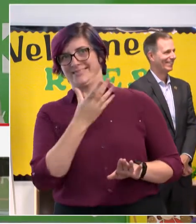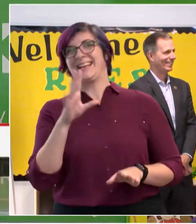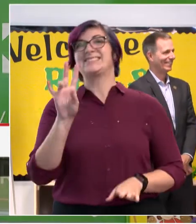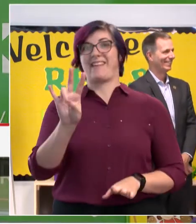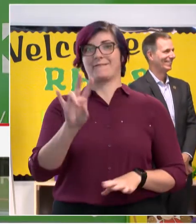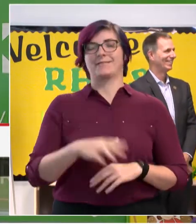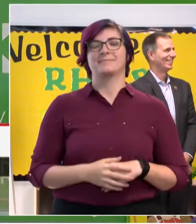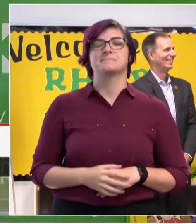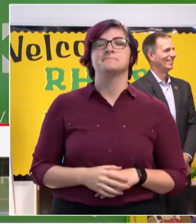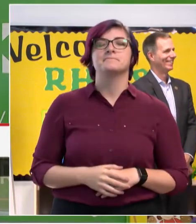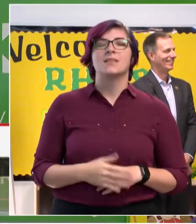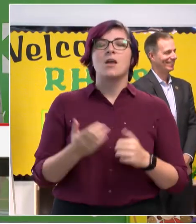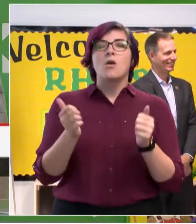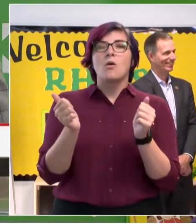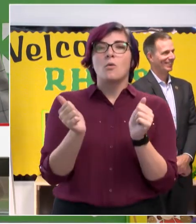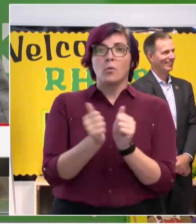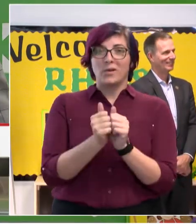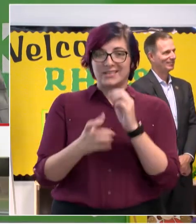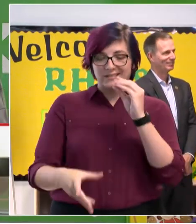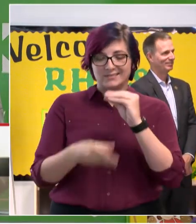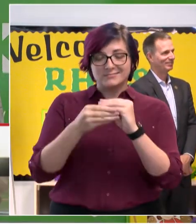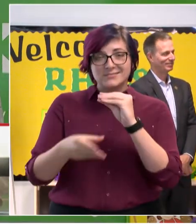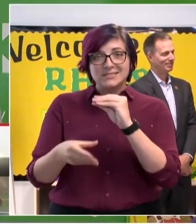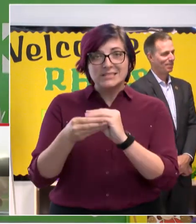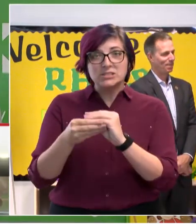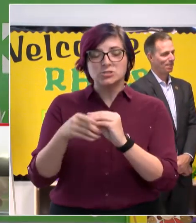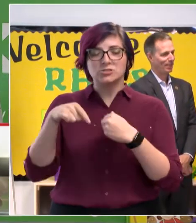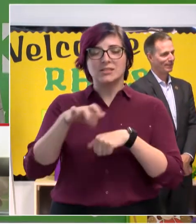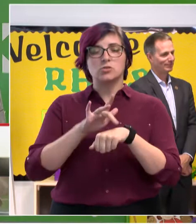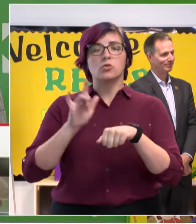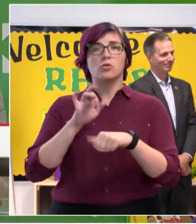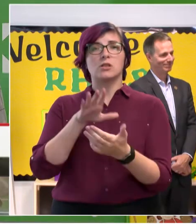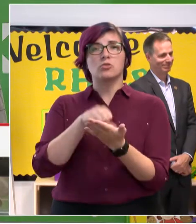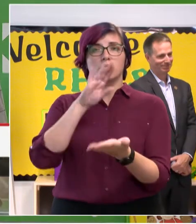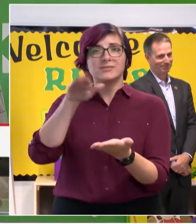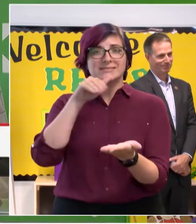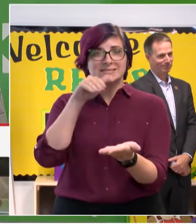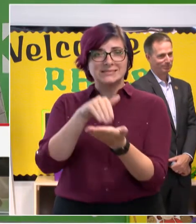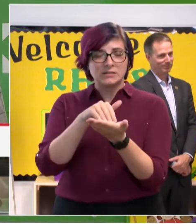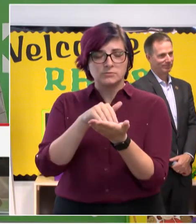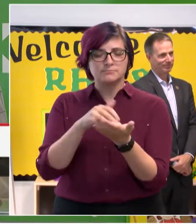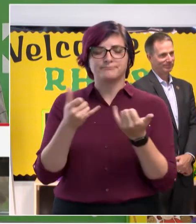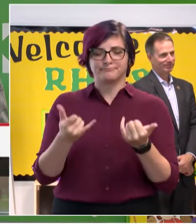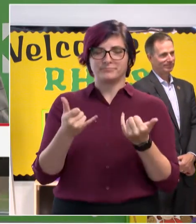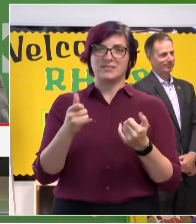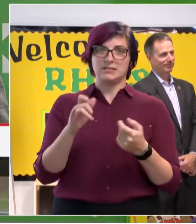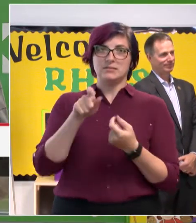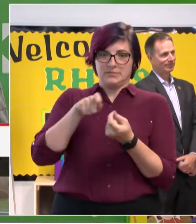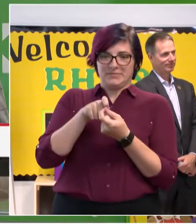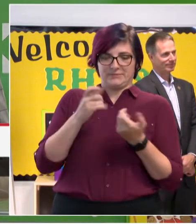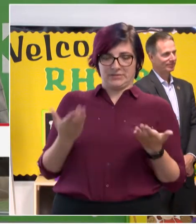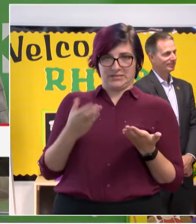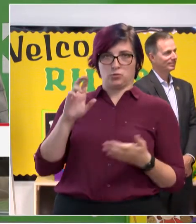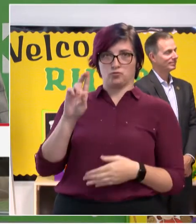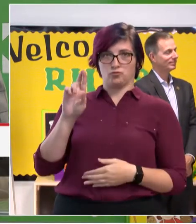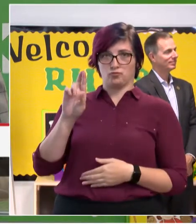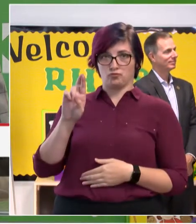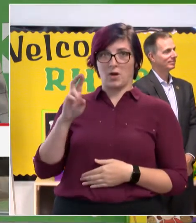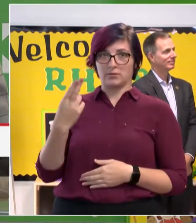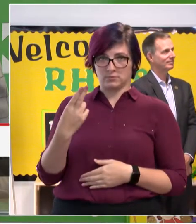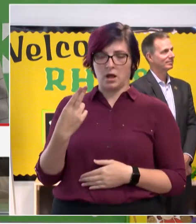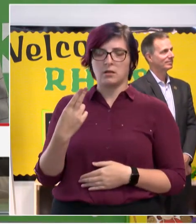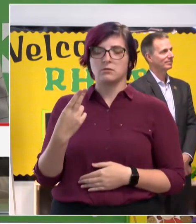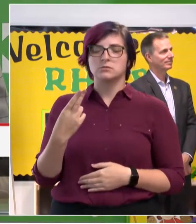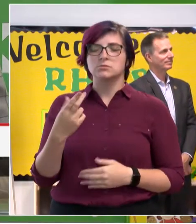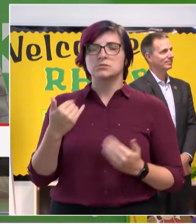With the addition of these early learning centers, we now, here, particularly at Randle, have a total of